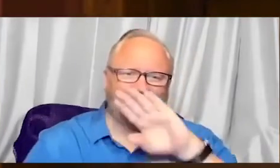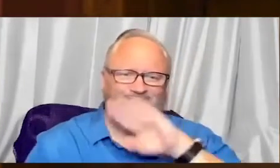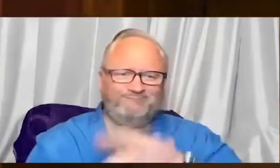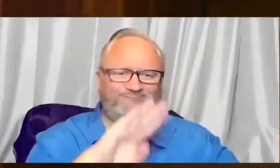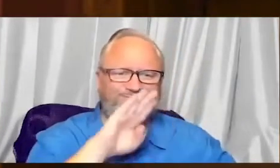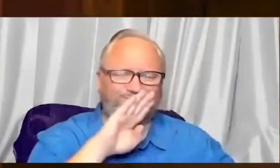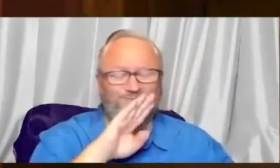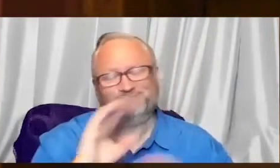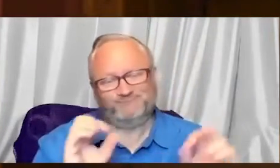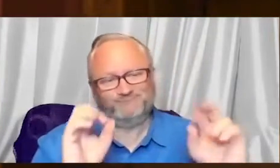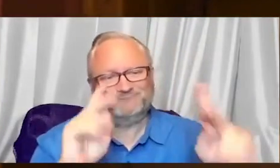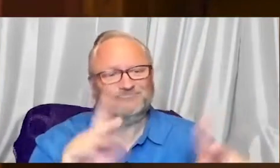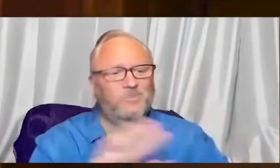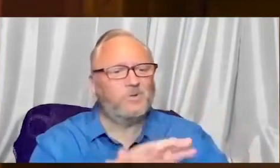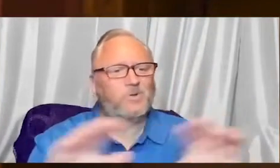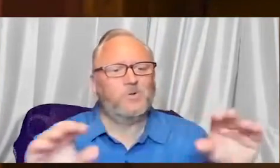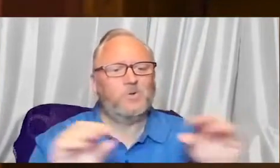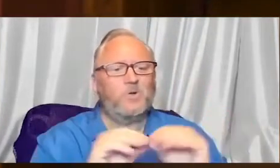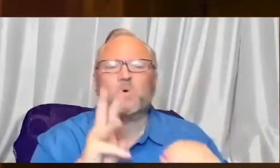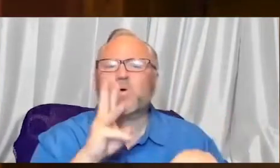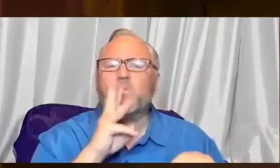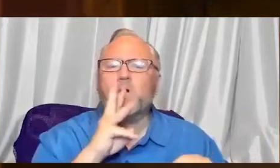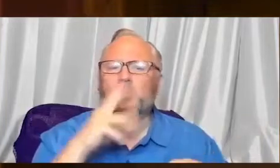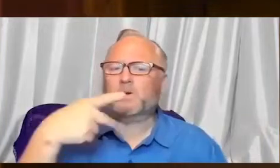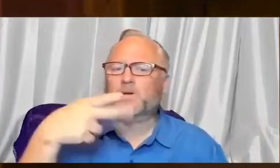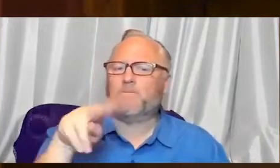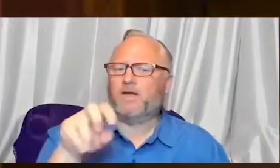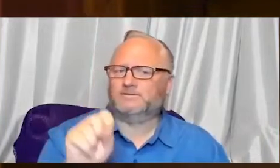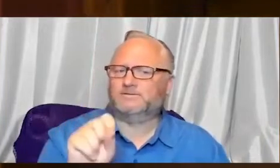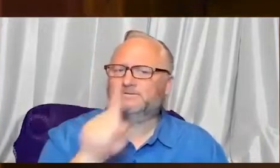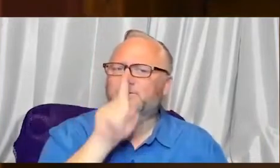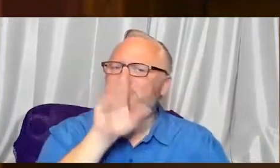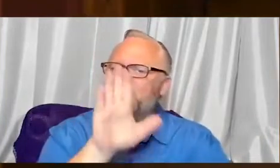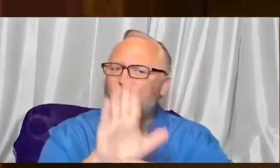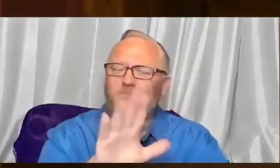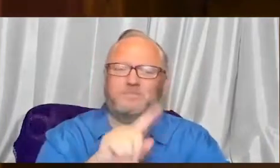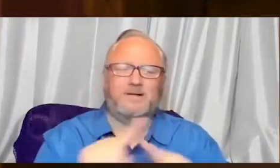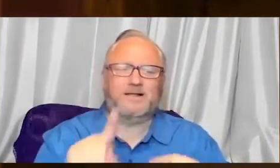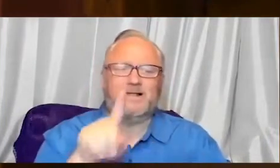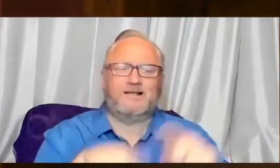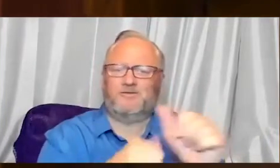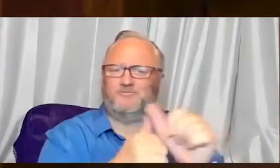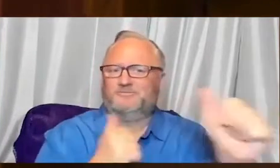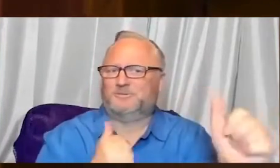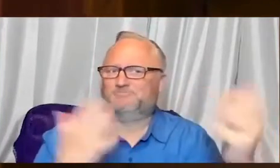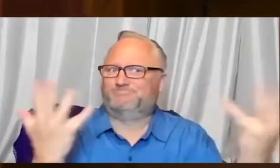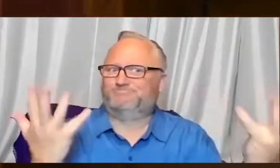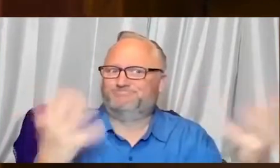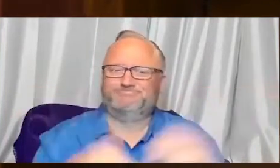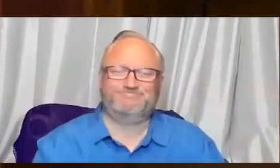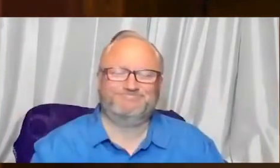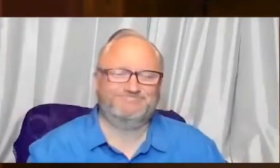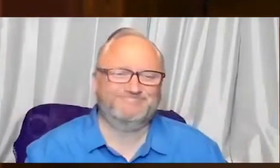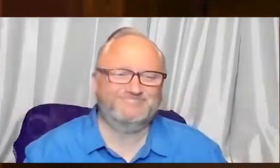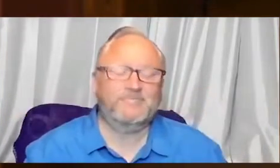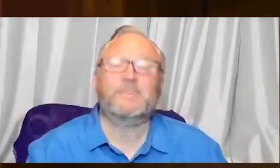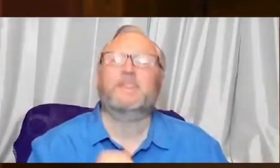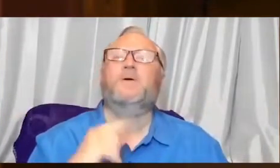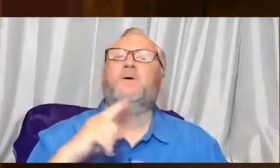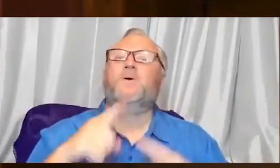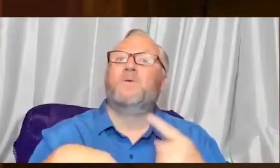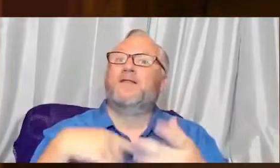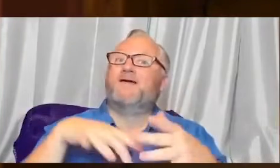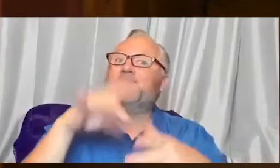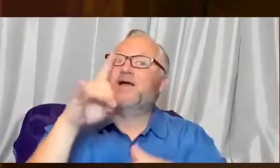Okay, no more water puns, I promise. I just can't help myself. When I found